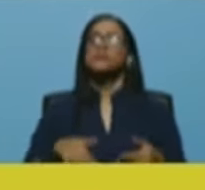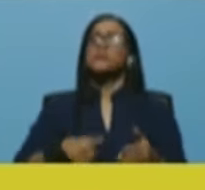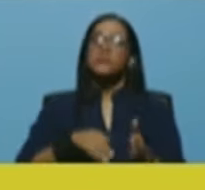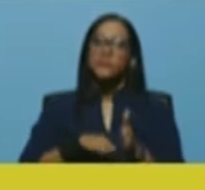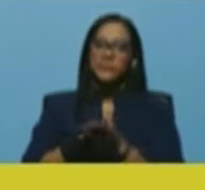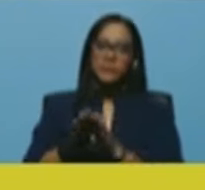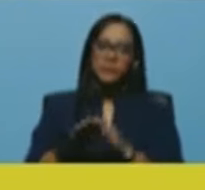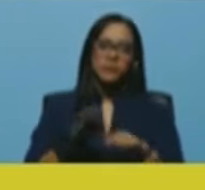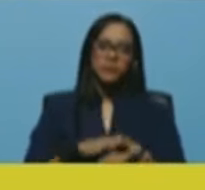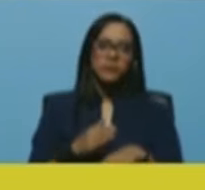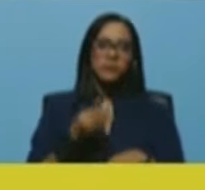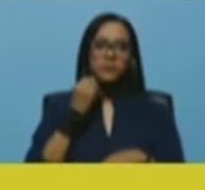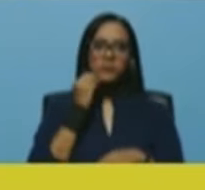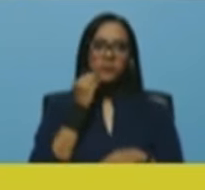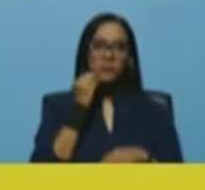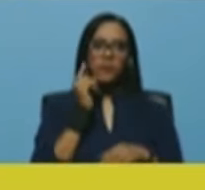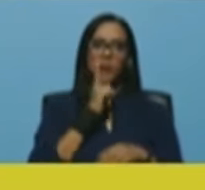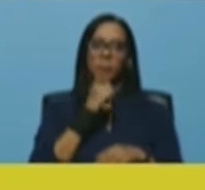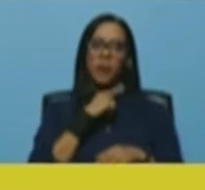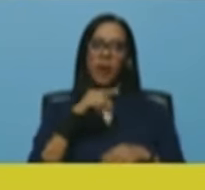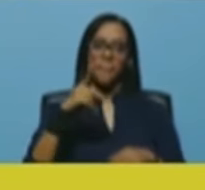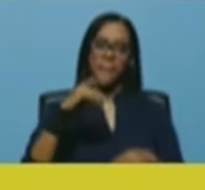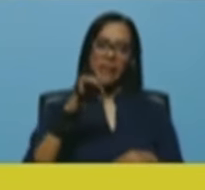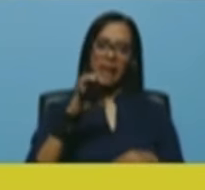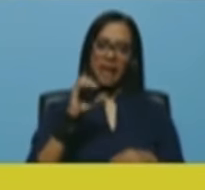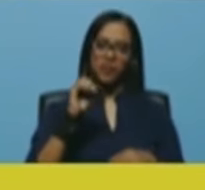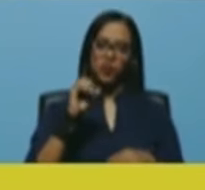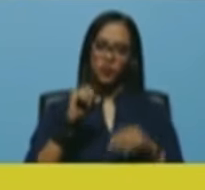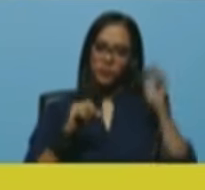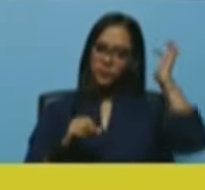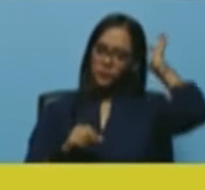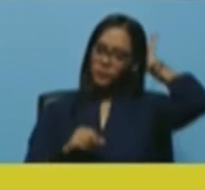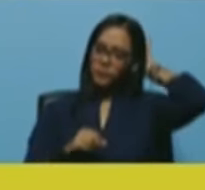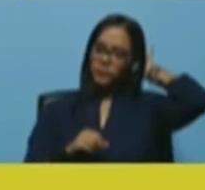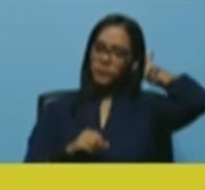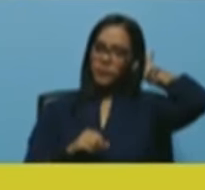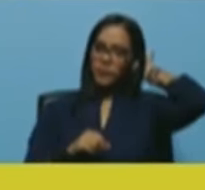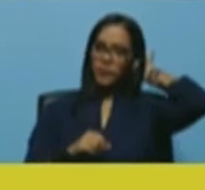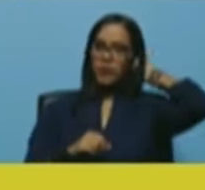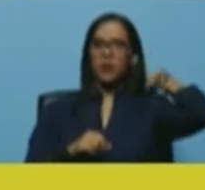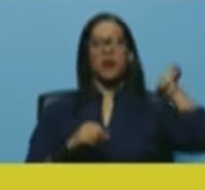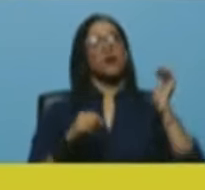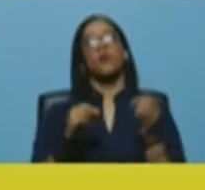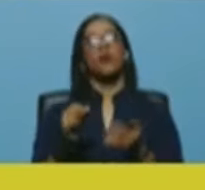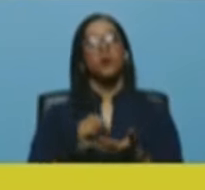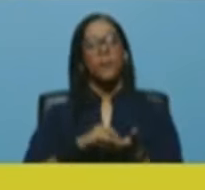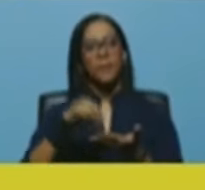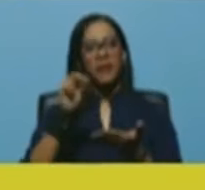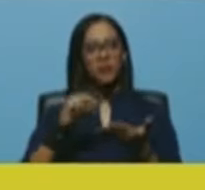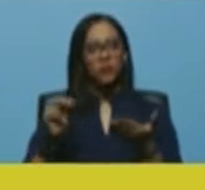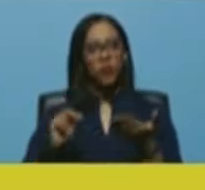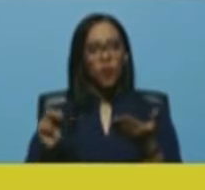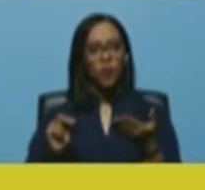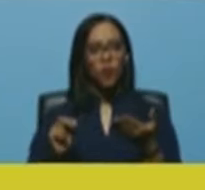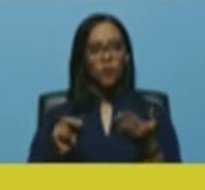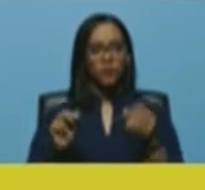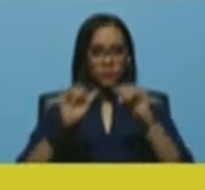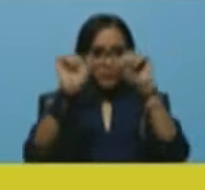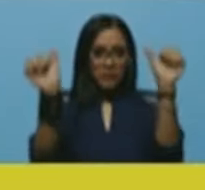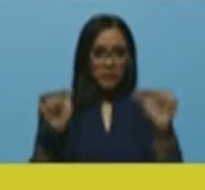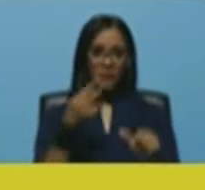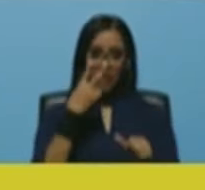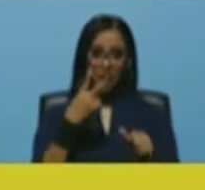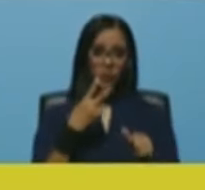can be resilient and transcend, because that person called Pablo Picasso, when painted that Guernica